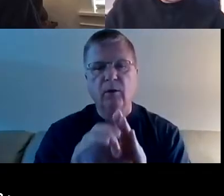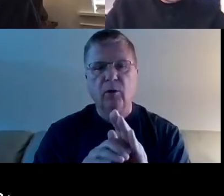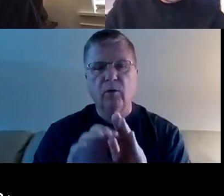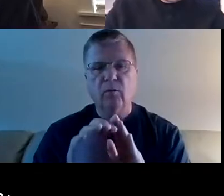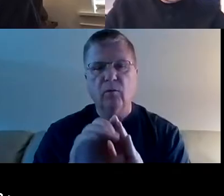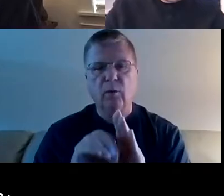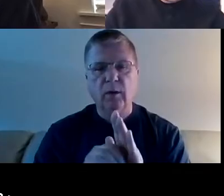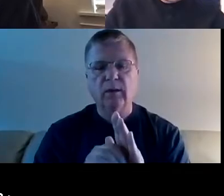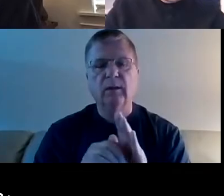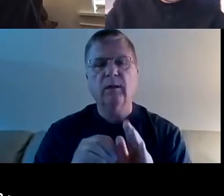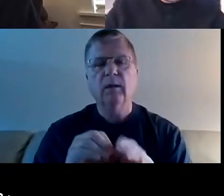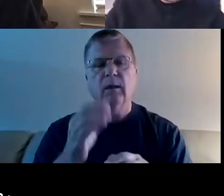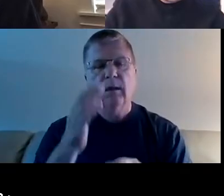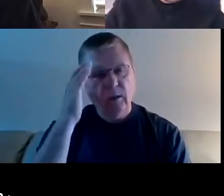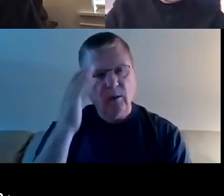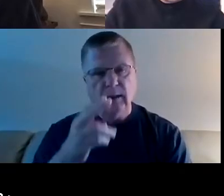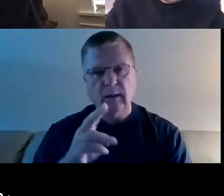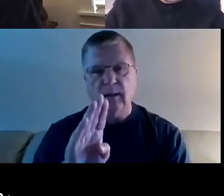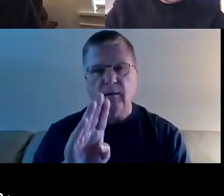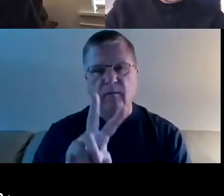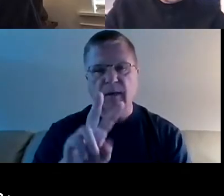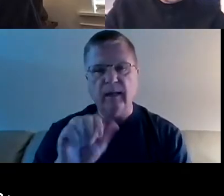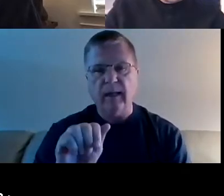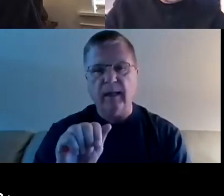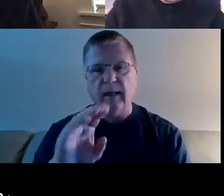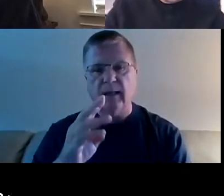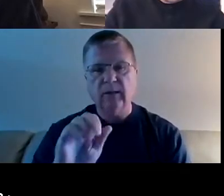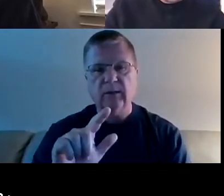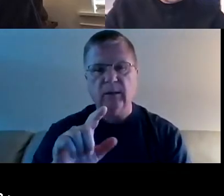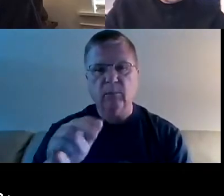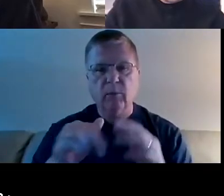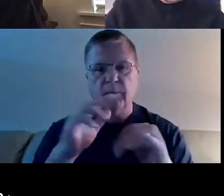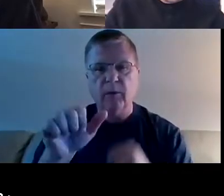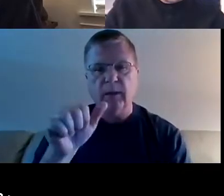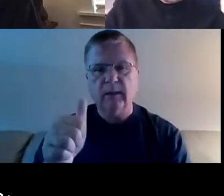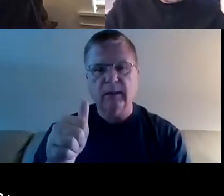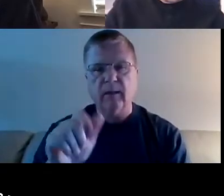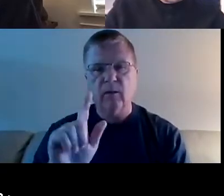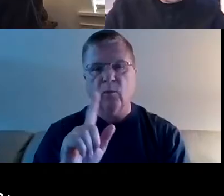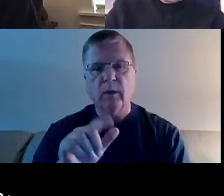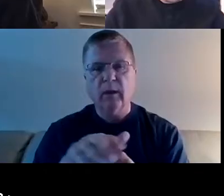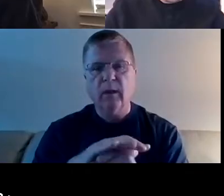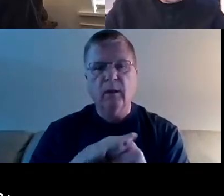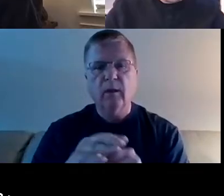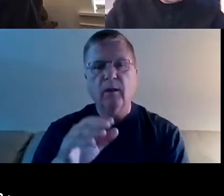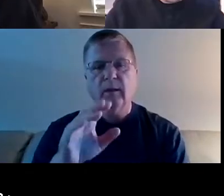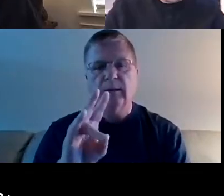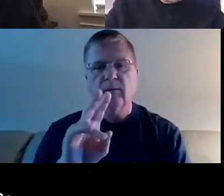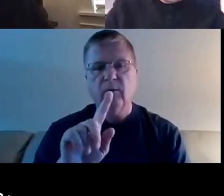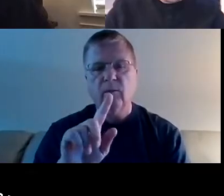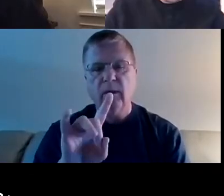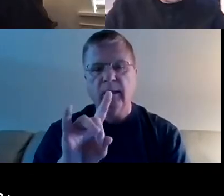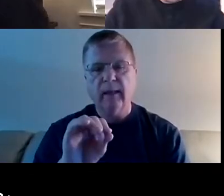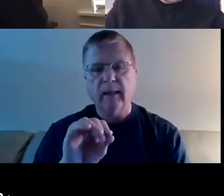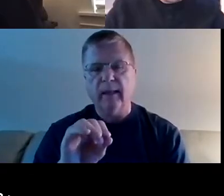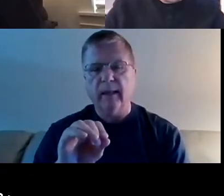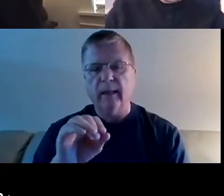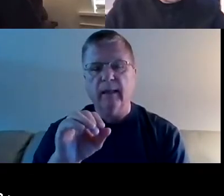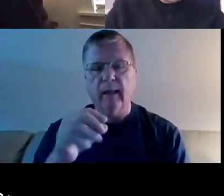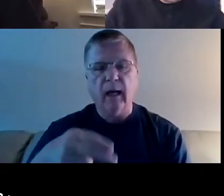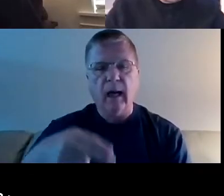those in favor say aye. Aye. Any opposed? Bill is recommended. Bill 943.